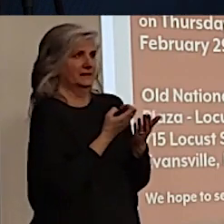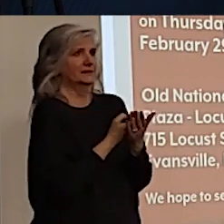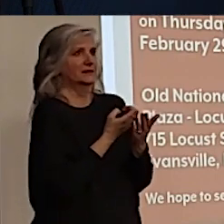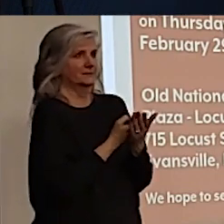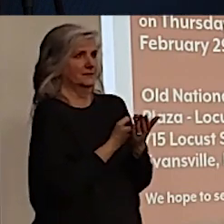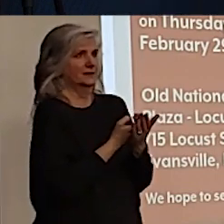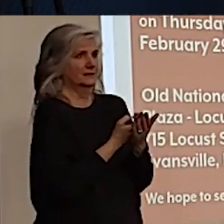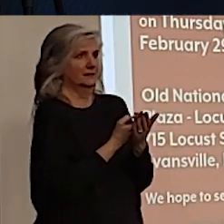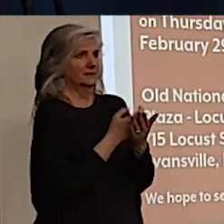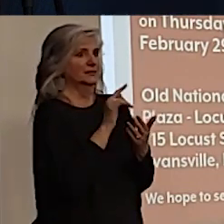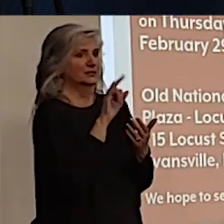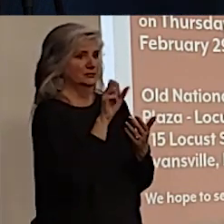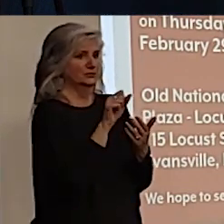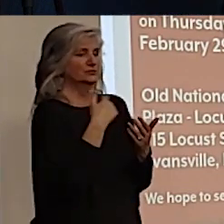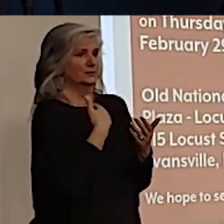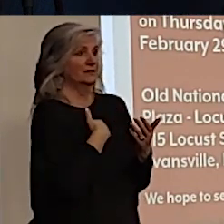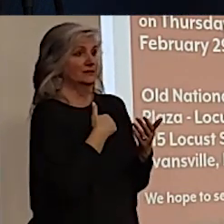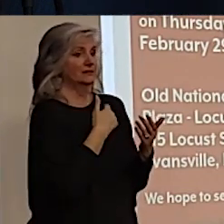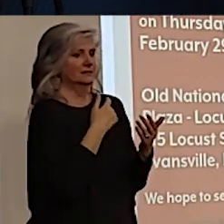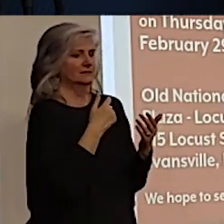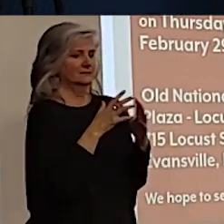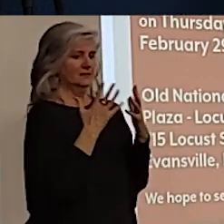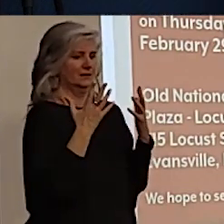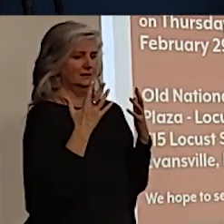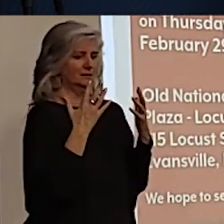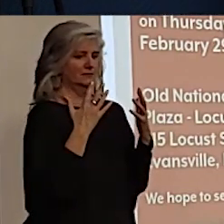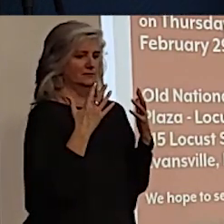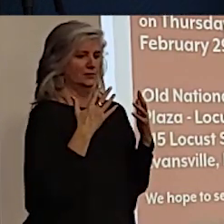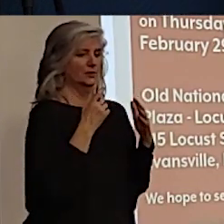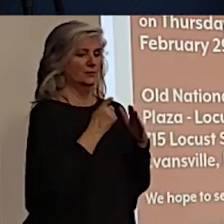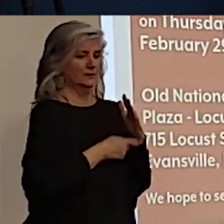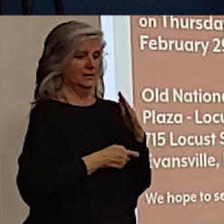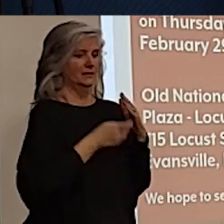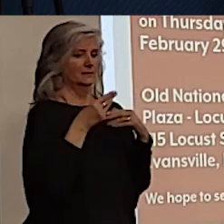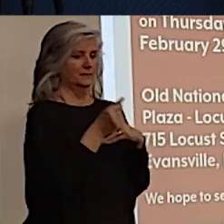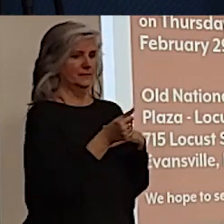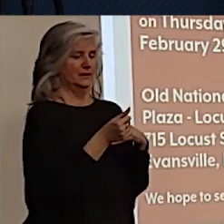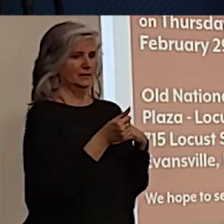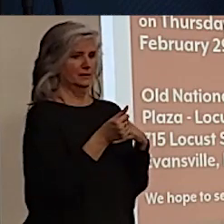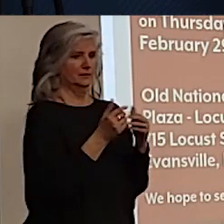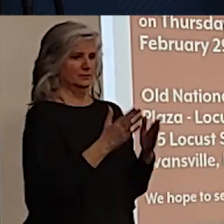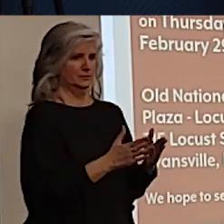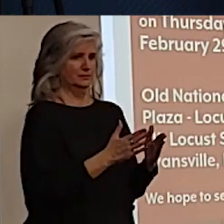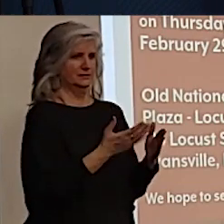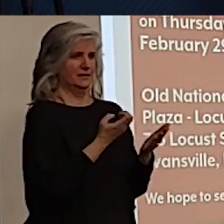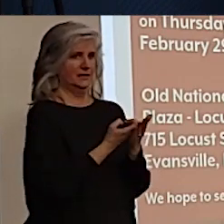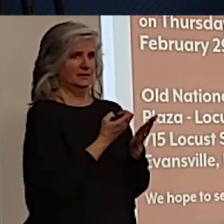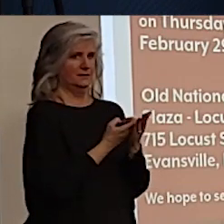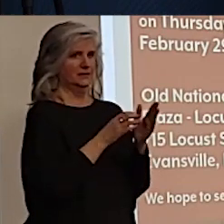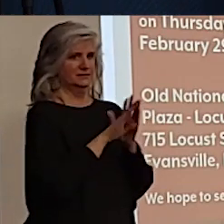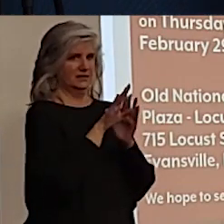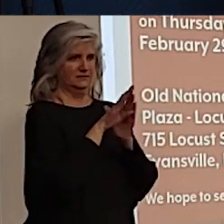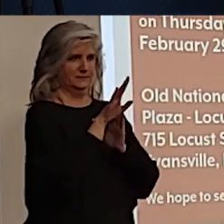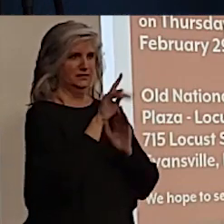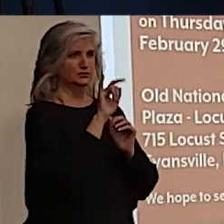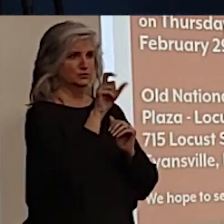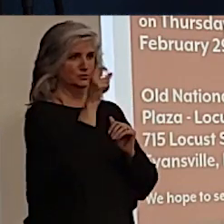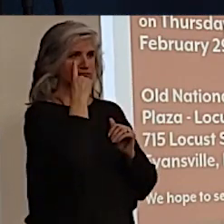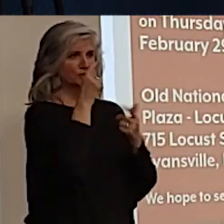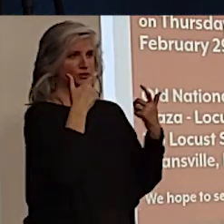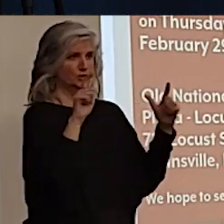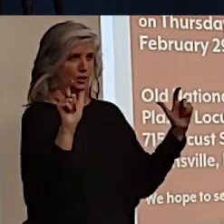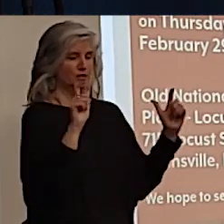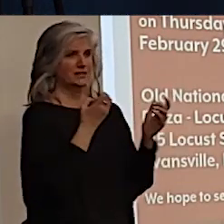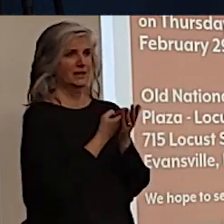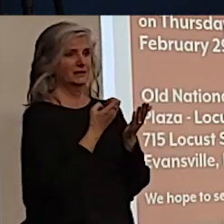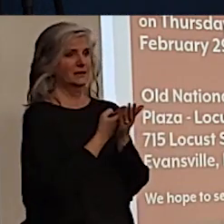doing. We're seeing a lot of ratepayers throughout the state being used as economic development tools for large